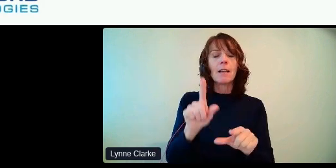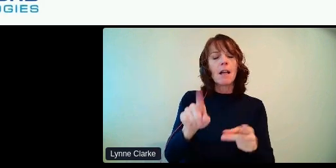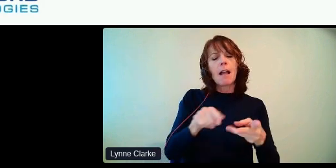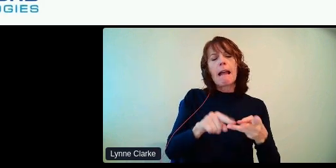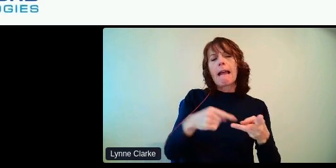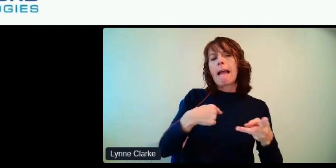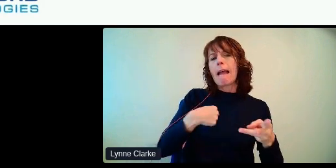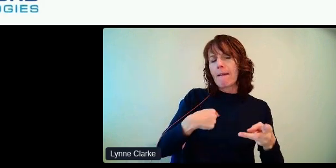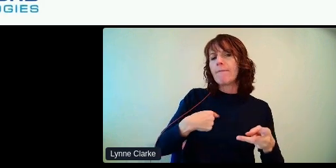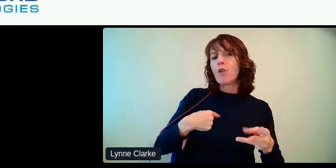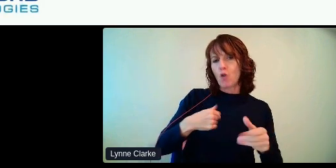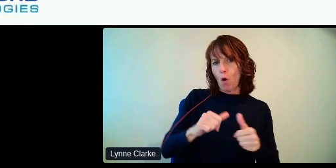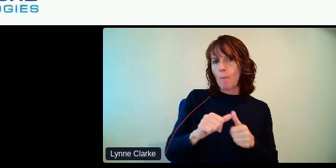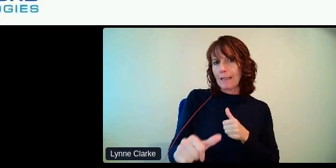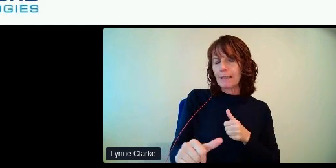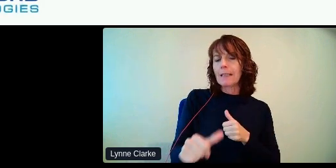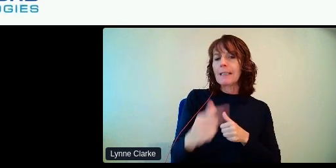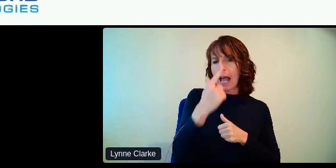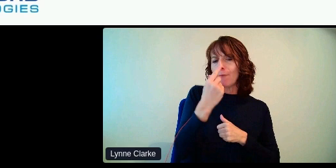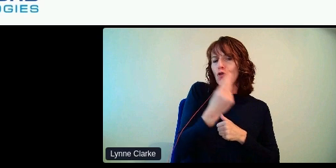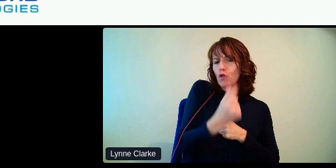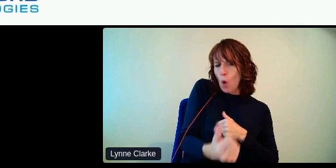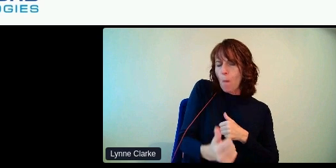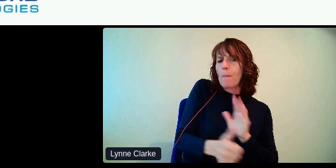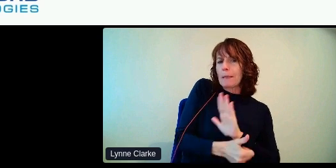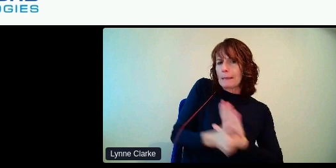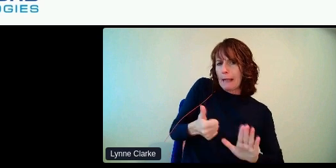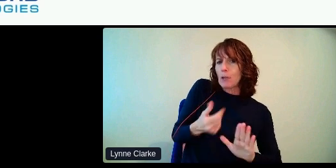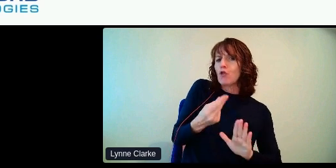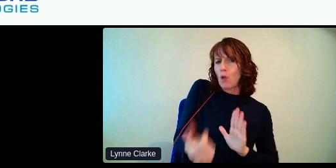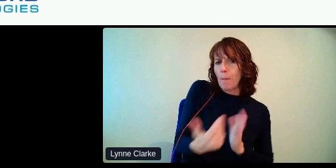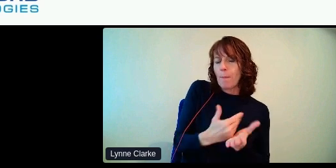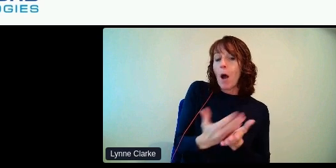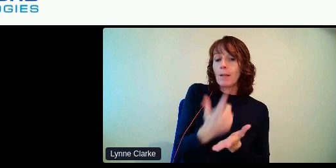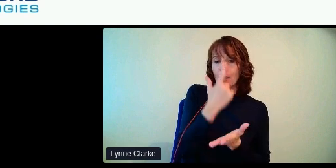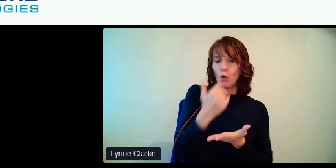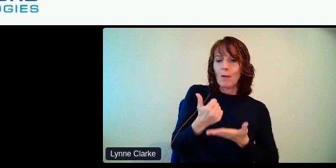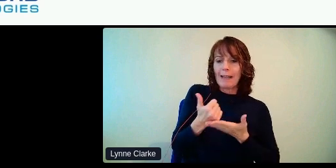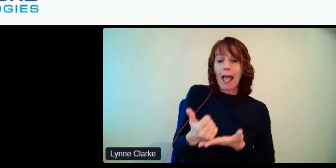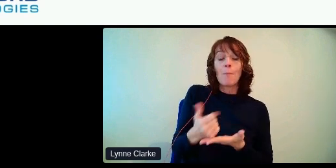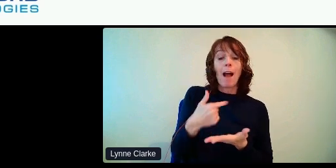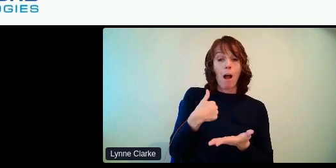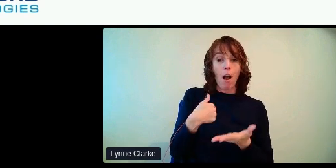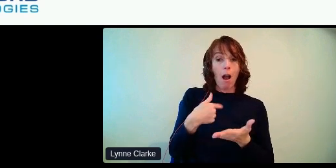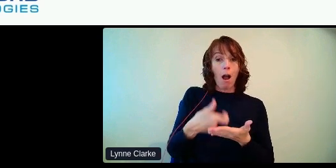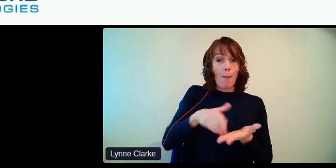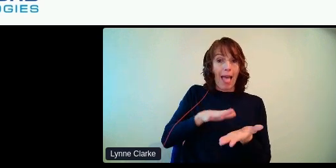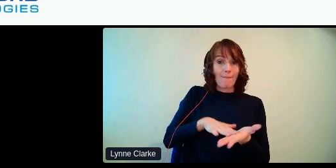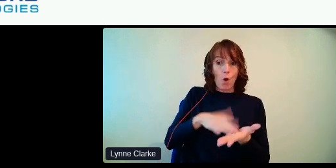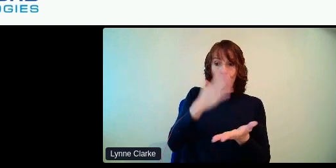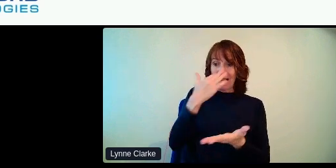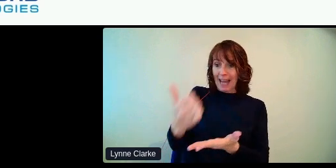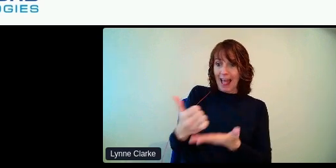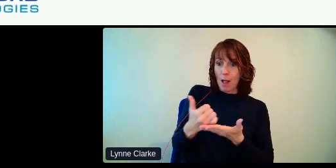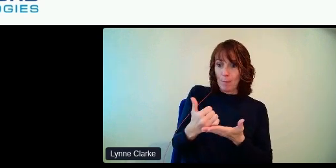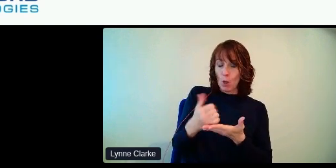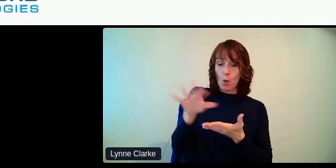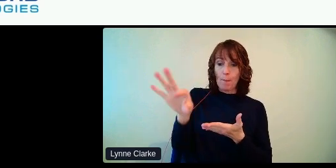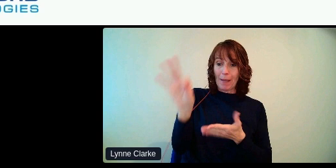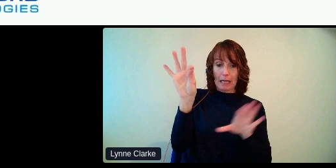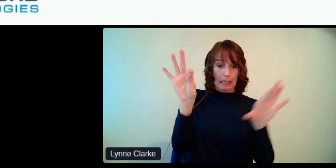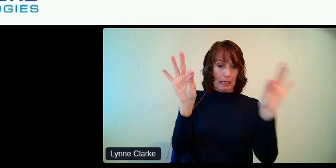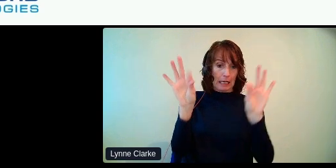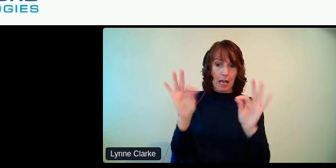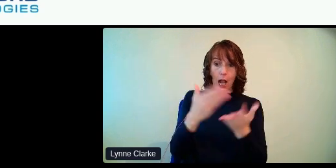covered, you can pick and choose the modular components that would help you in the areas where you're lacking. As I said